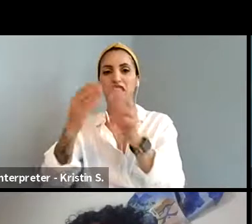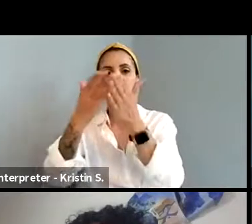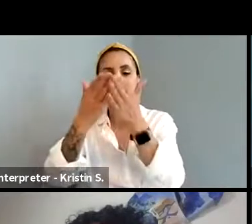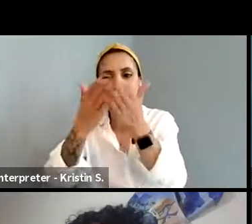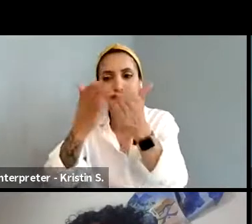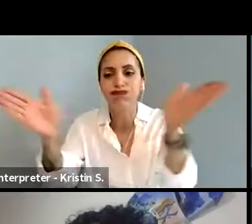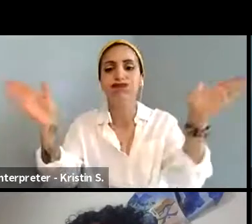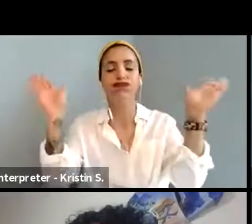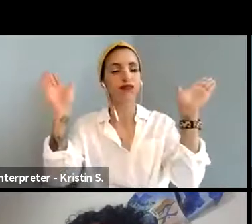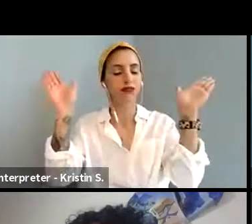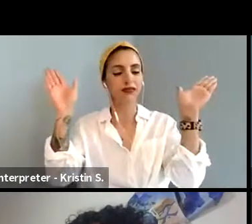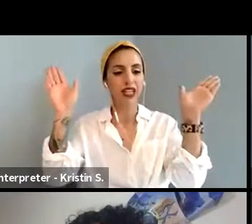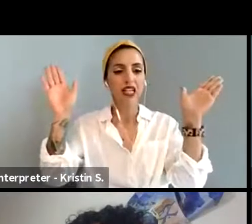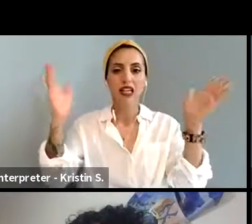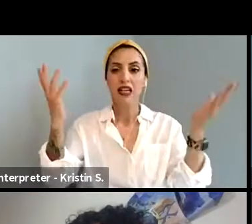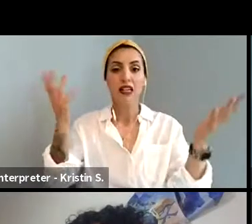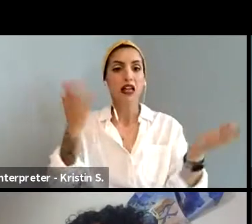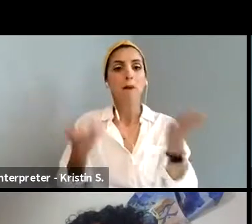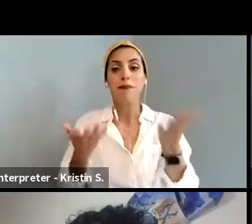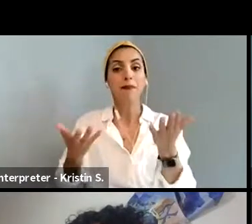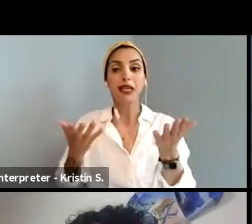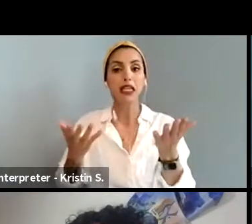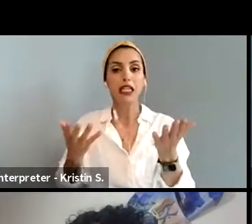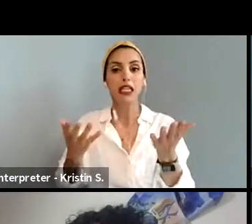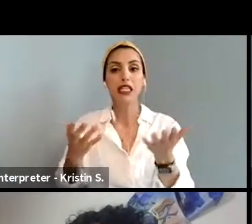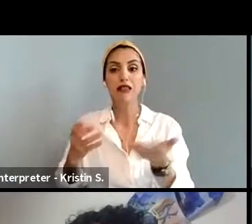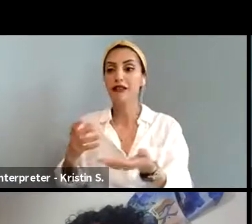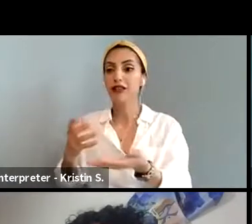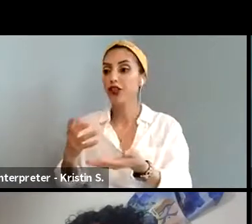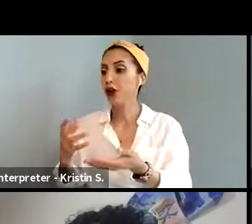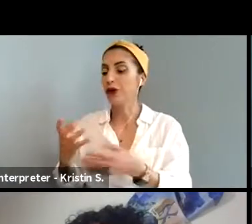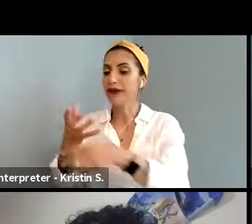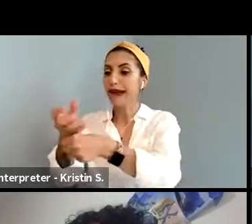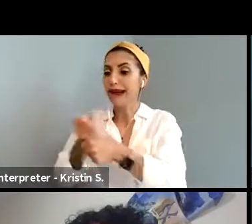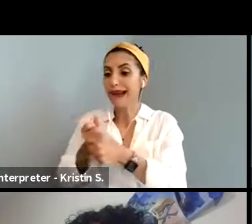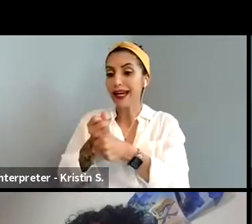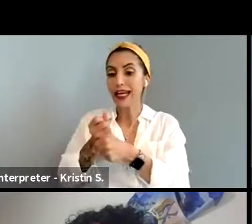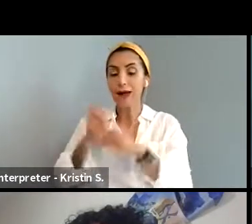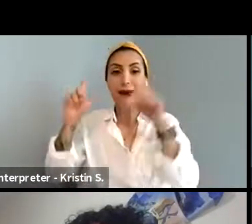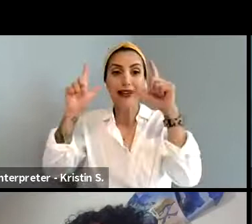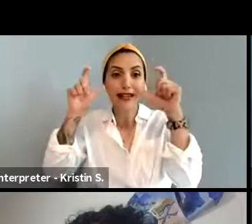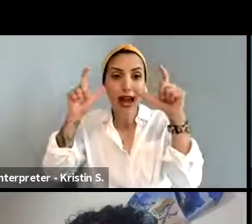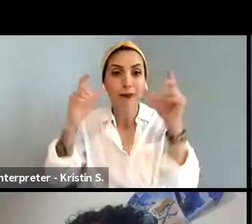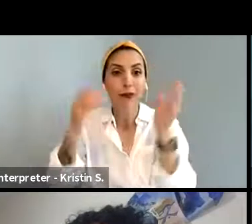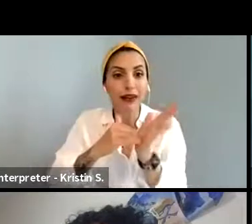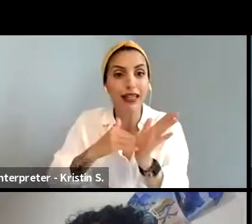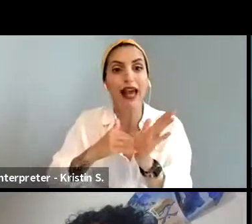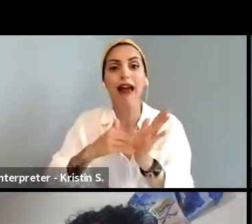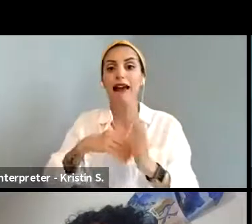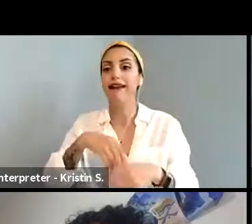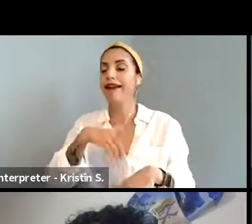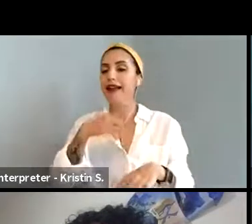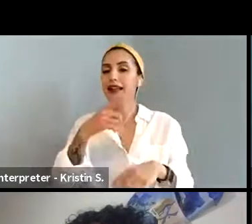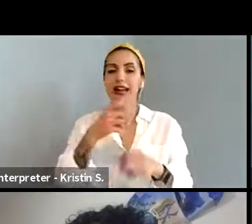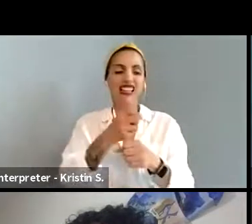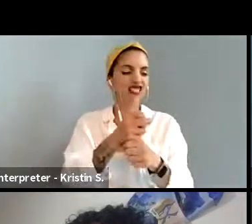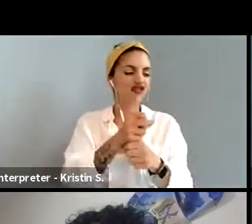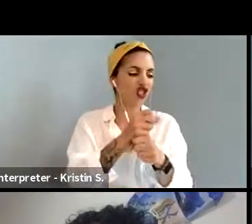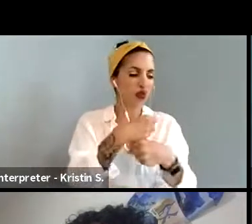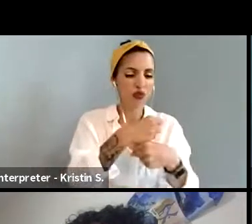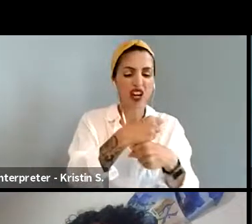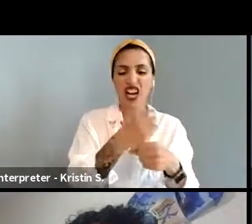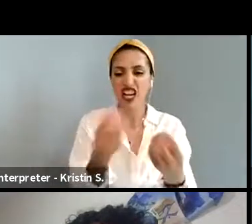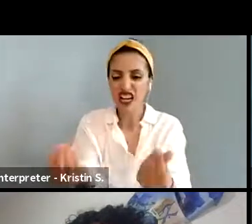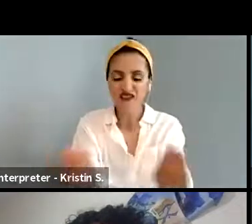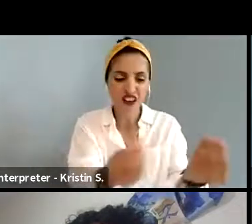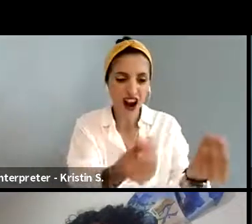out that camera again and really going into multimedia and creating environments, tactile, set